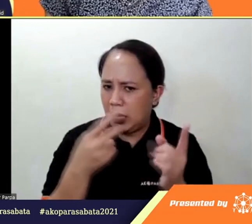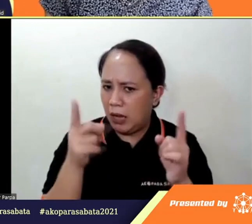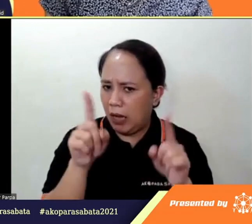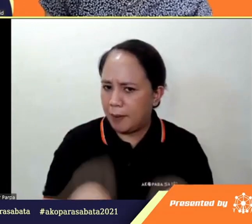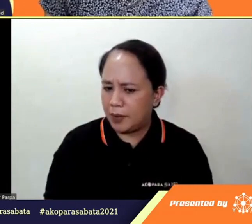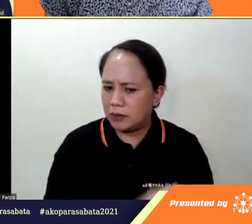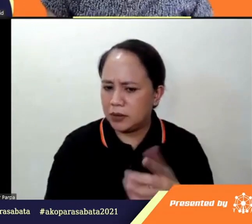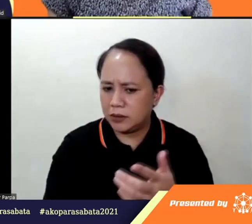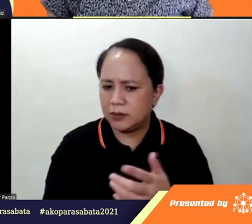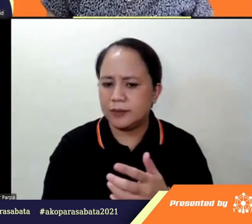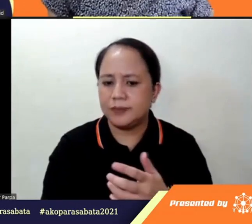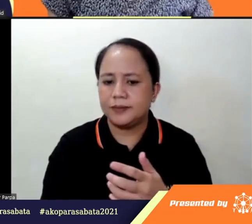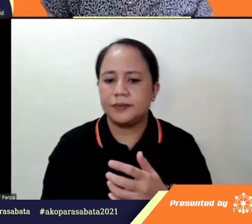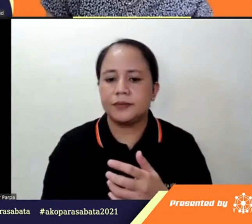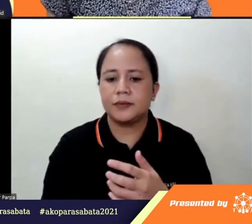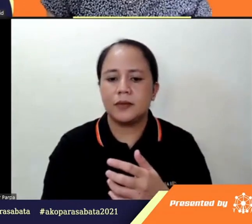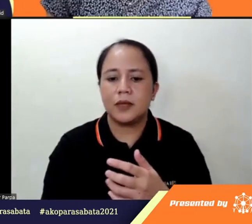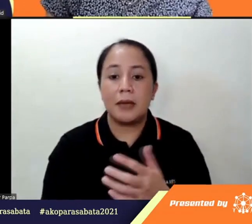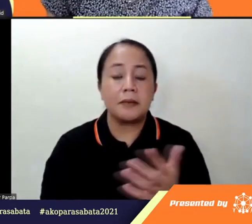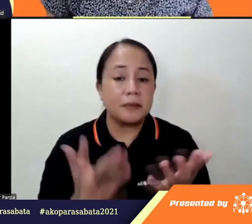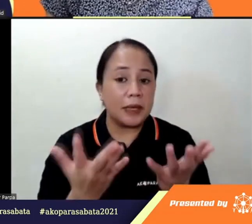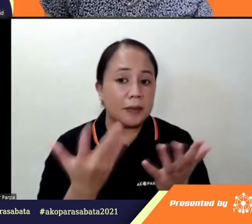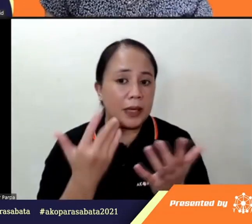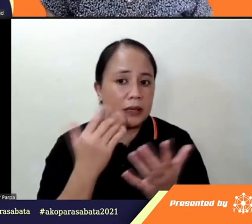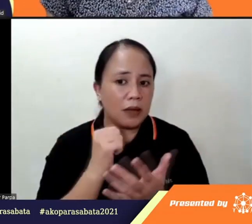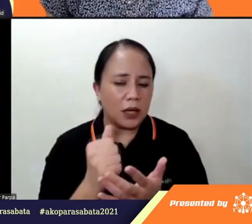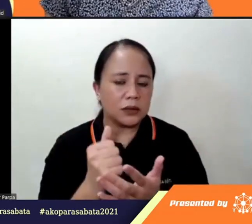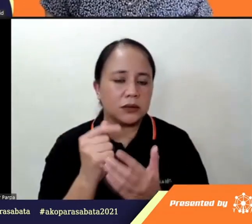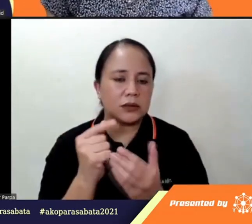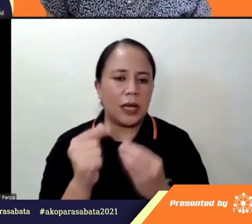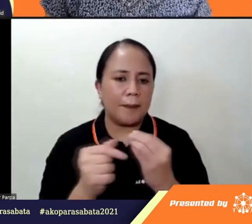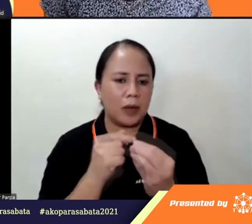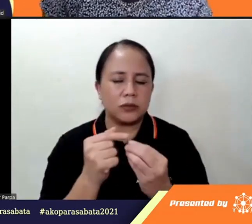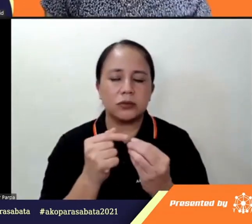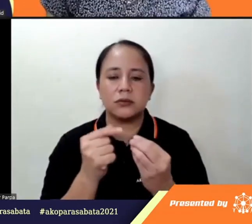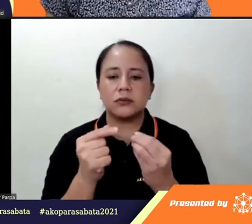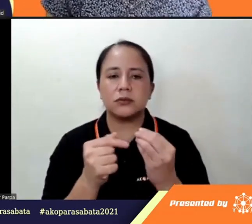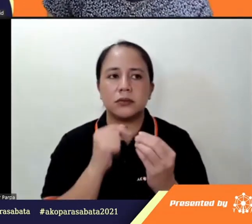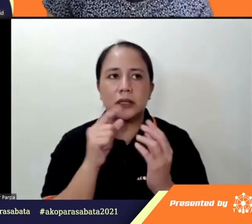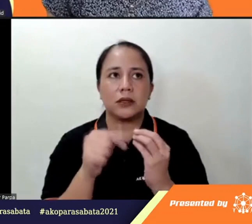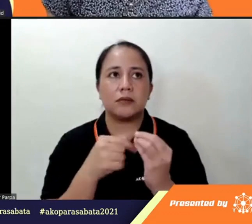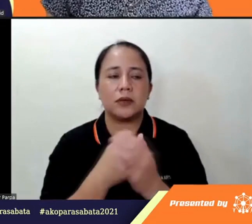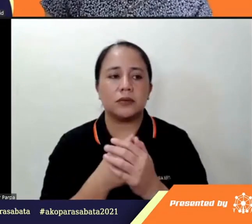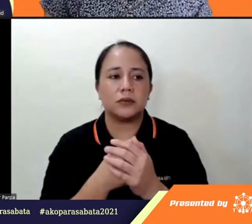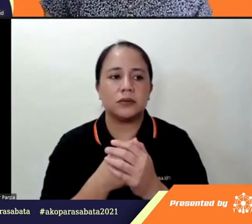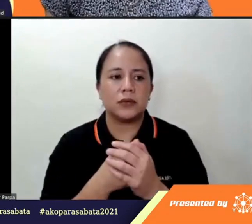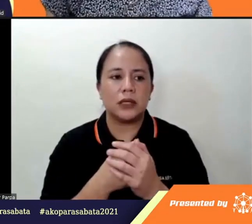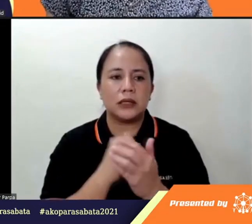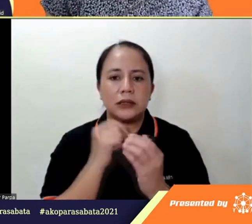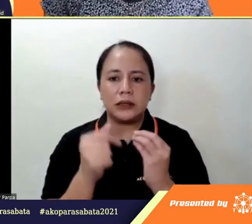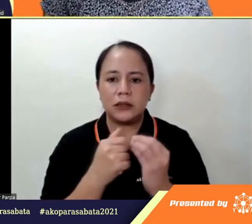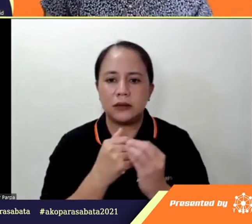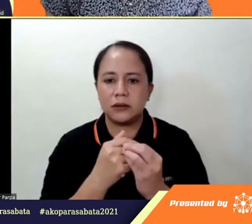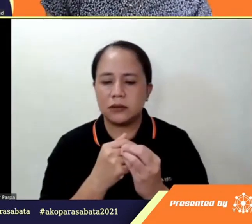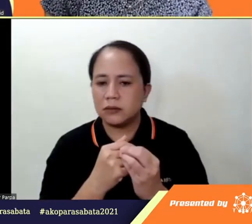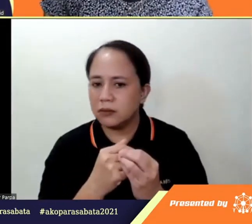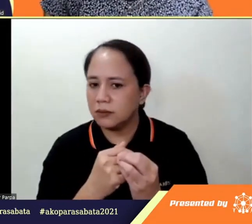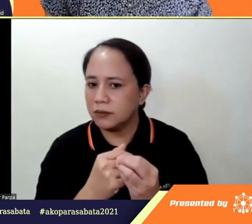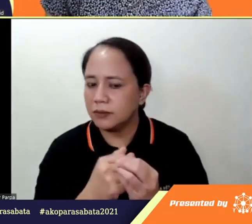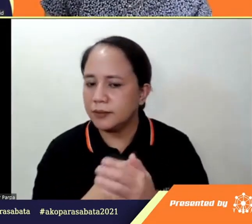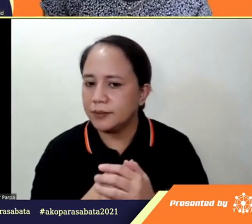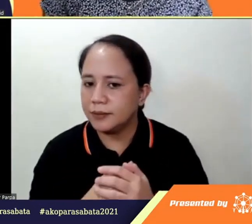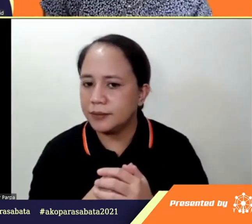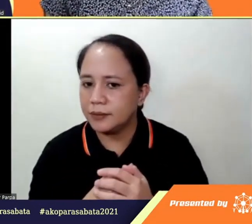them. It is not something because it's not innate.